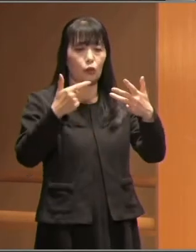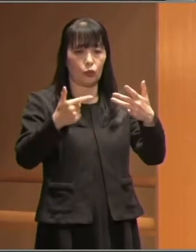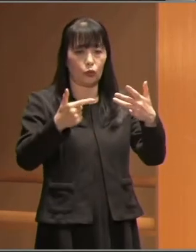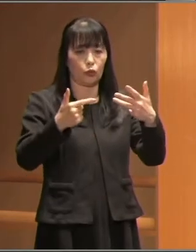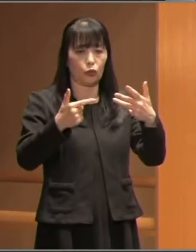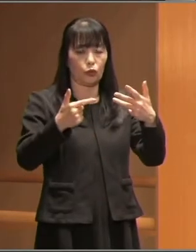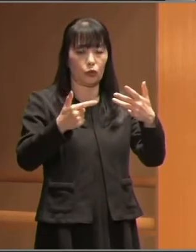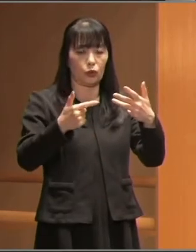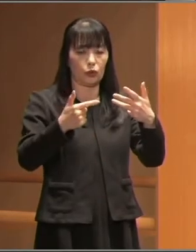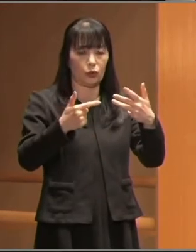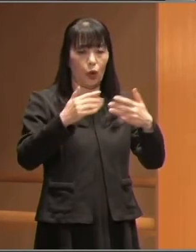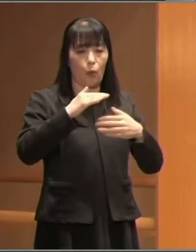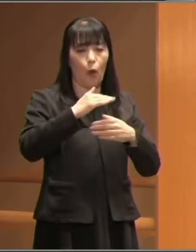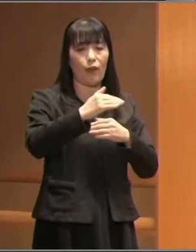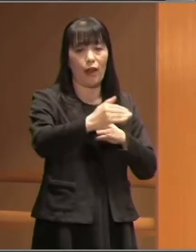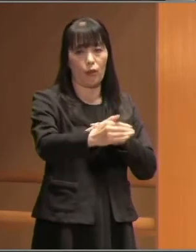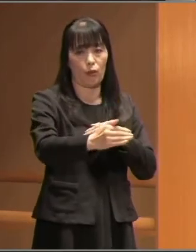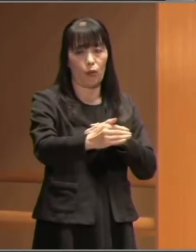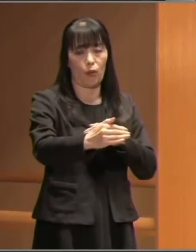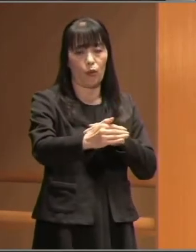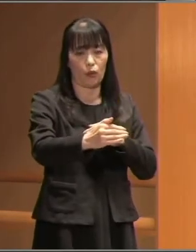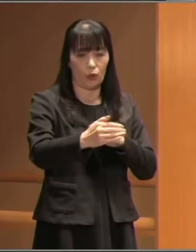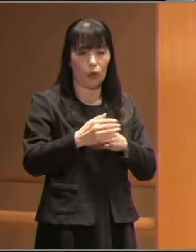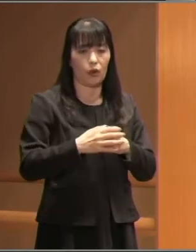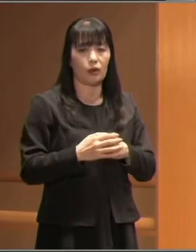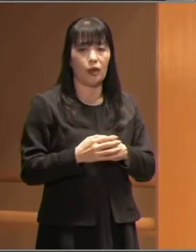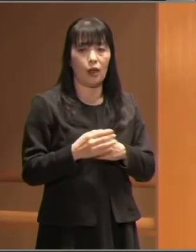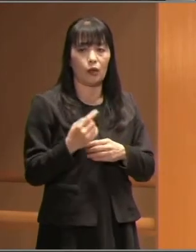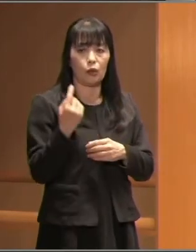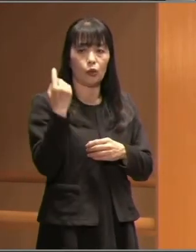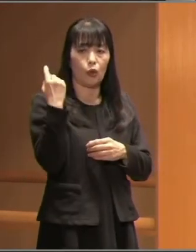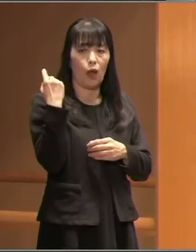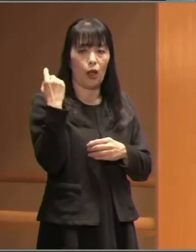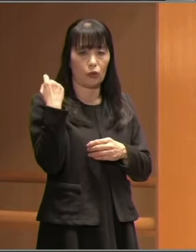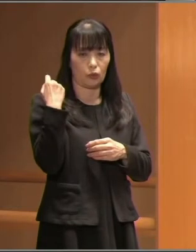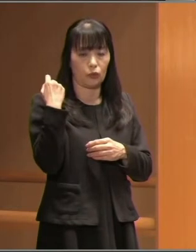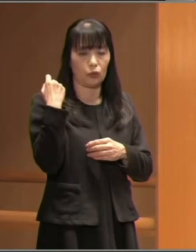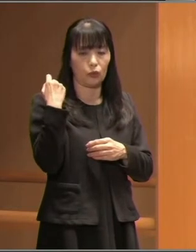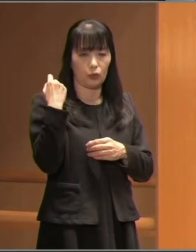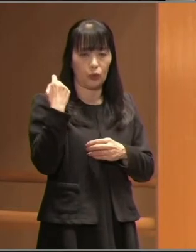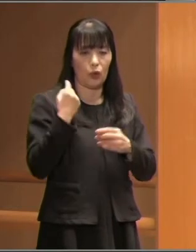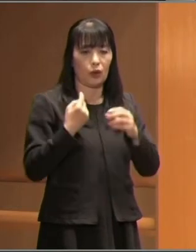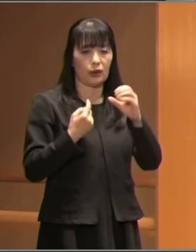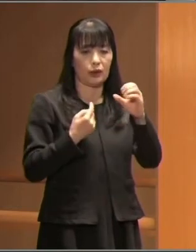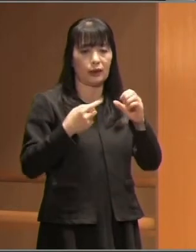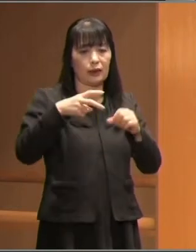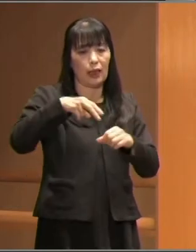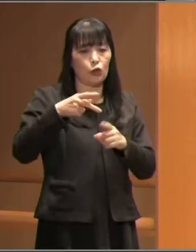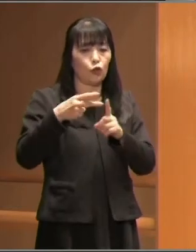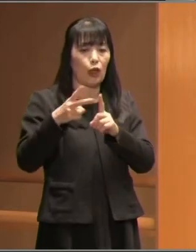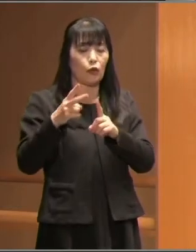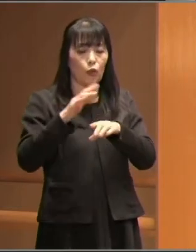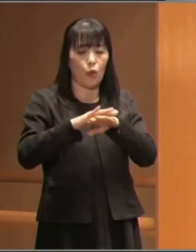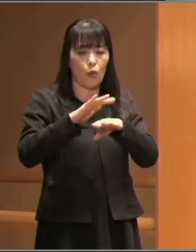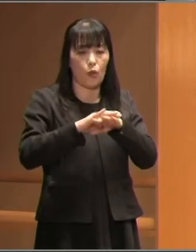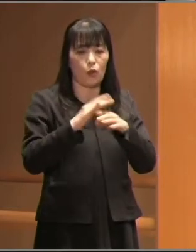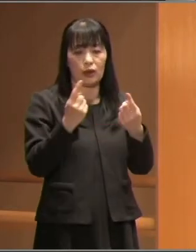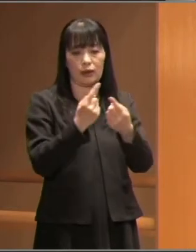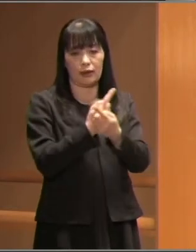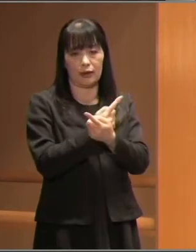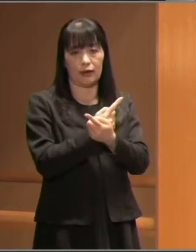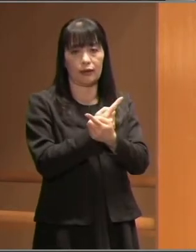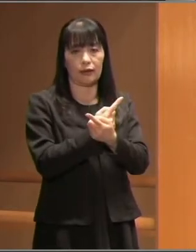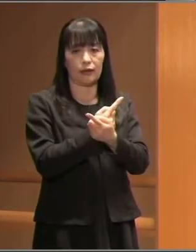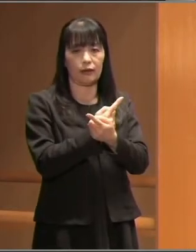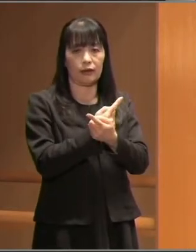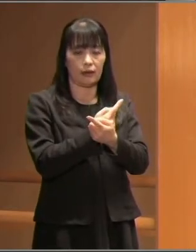that replaces the hood or bonnet and then trunk lid of Toyota 86 with CNF material.